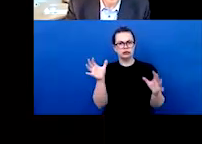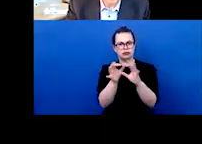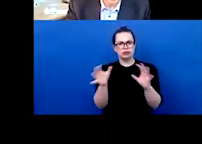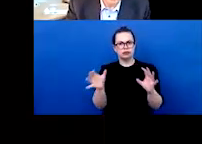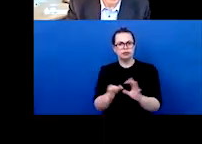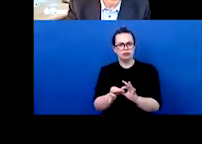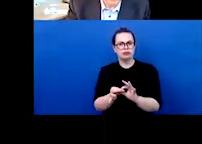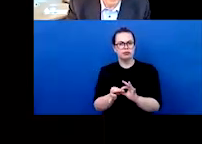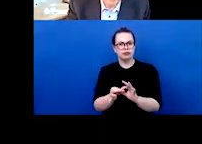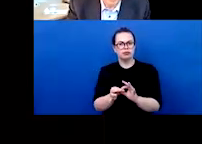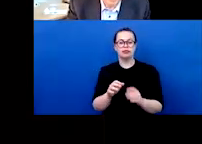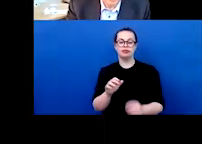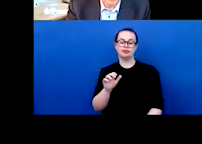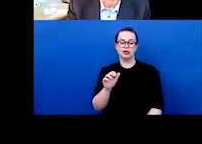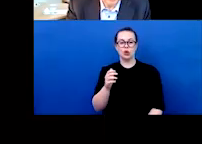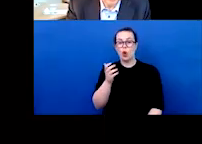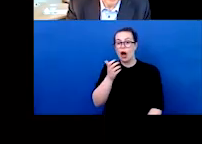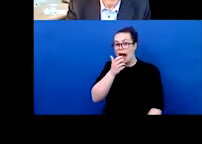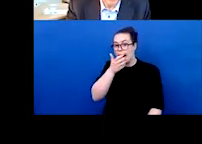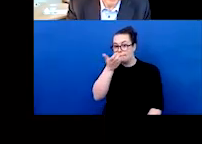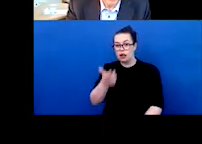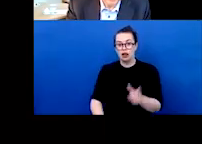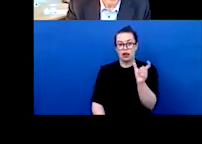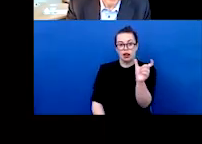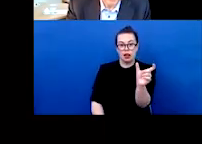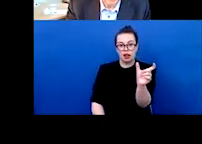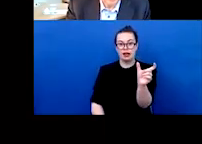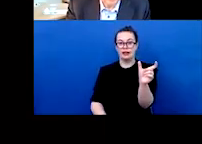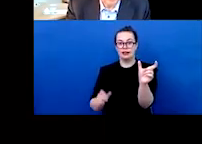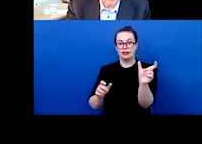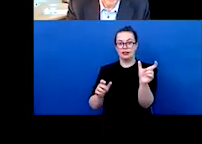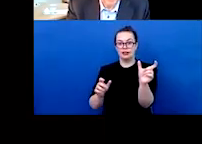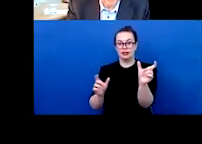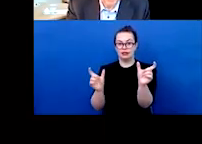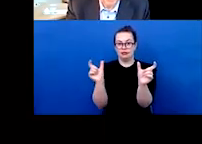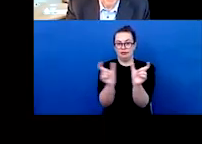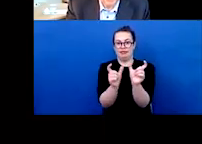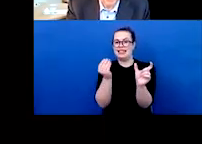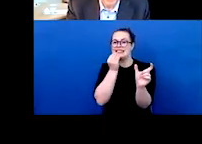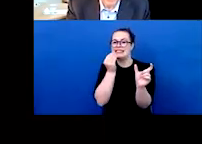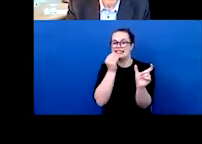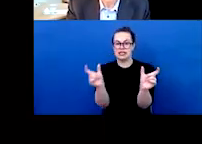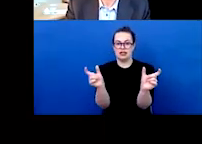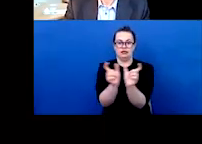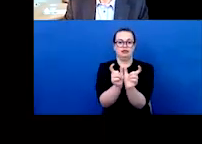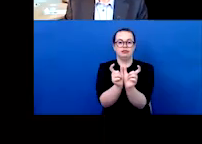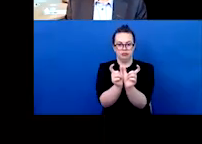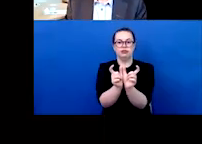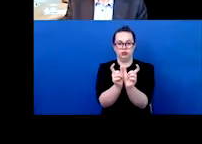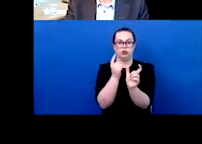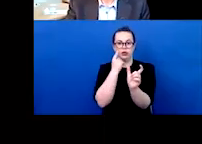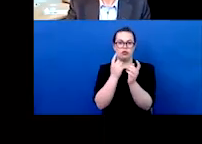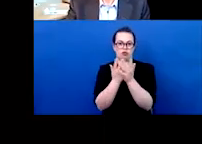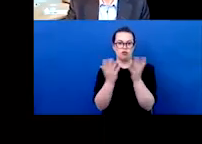red and apple for NPs, and spise and äpple, eat, and apple for VPs.